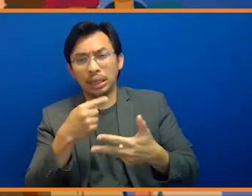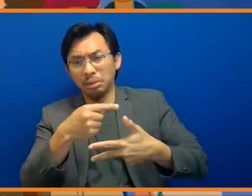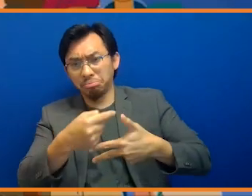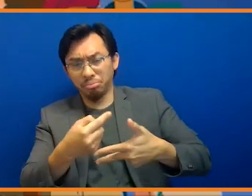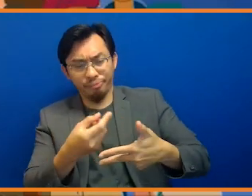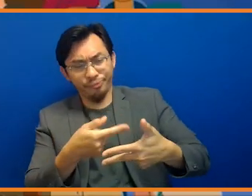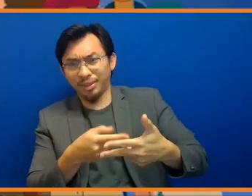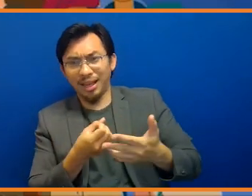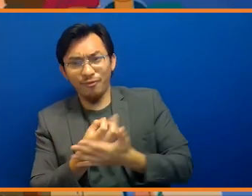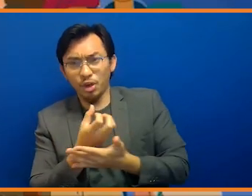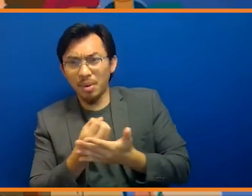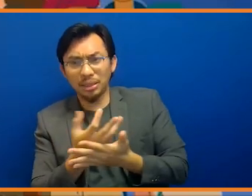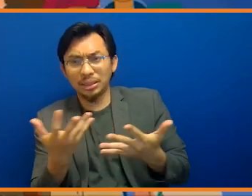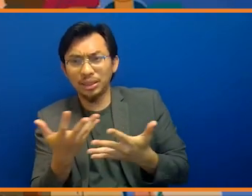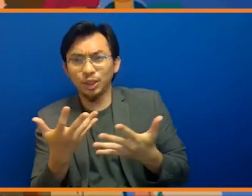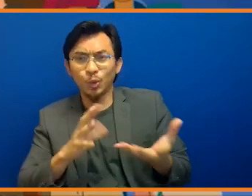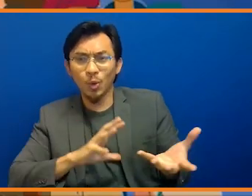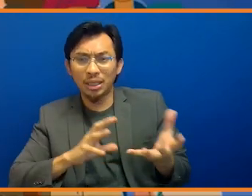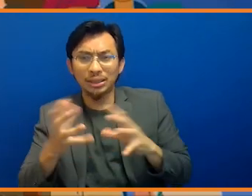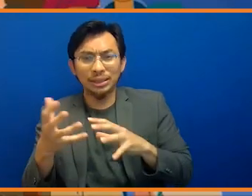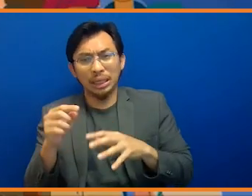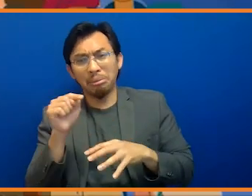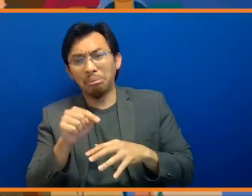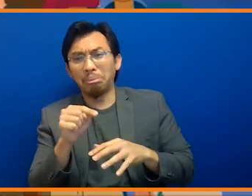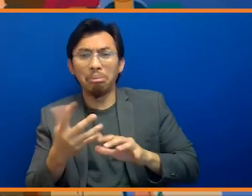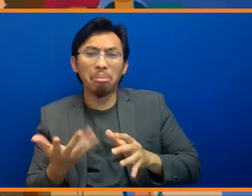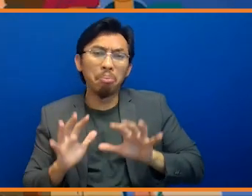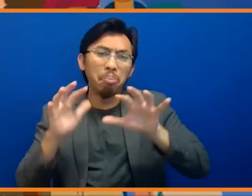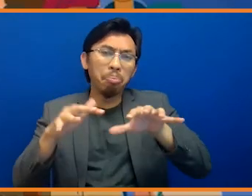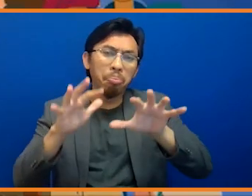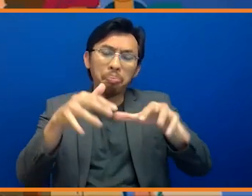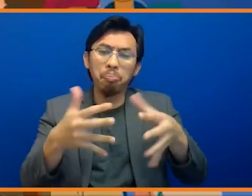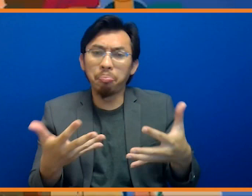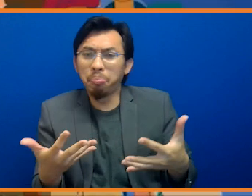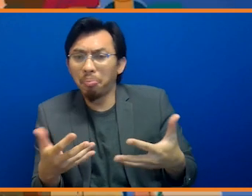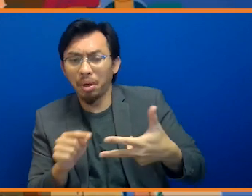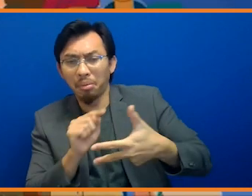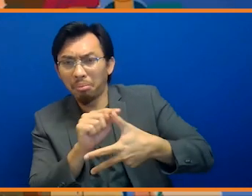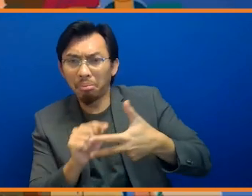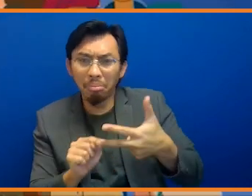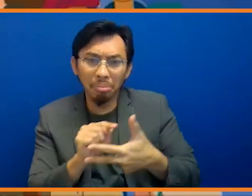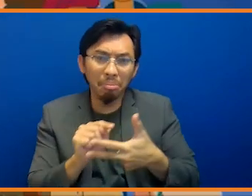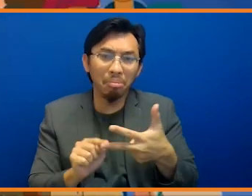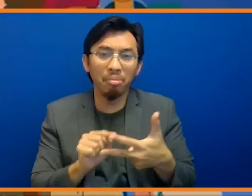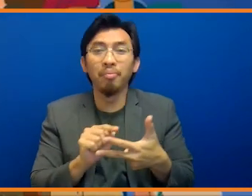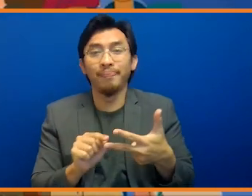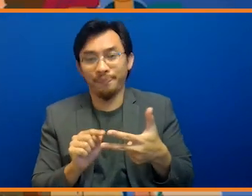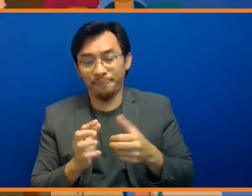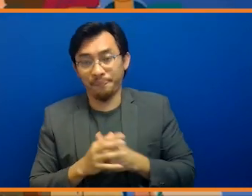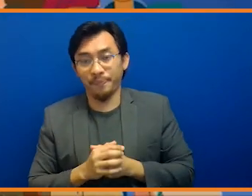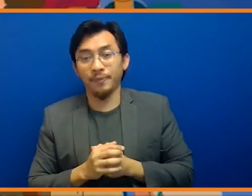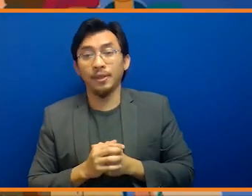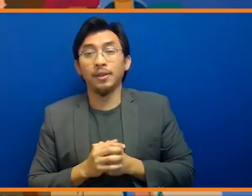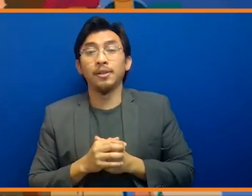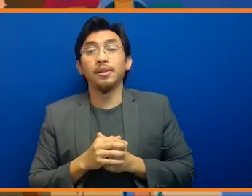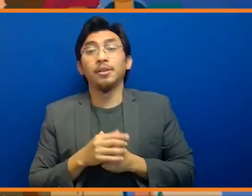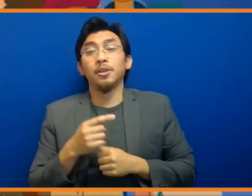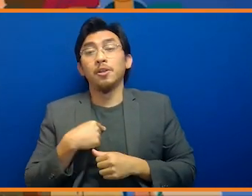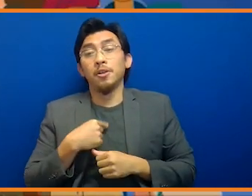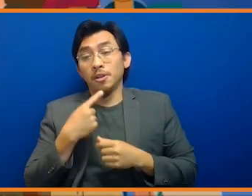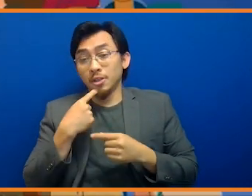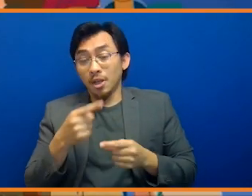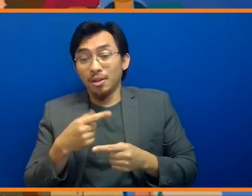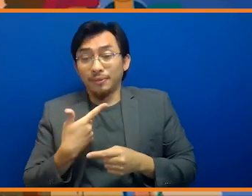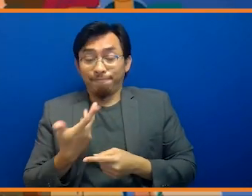us that tsunami is a repeated disaster. As I told you